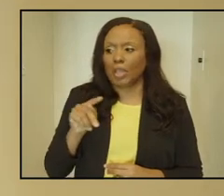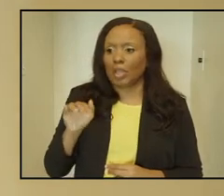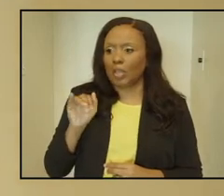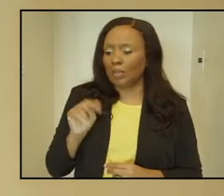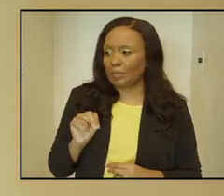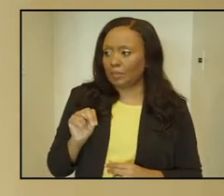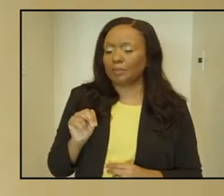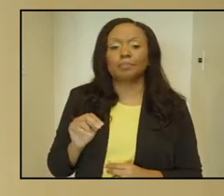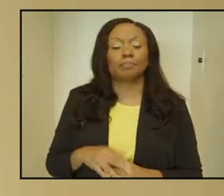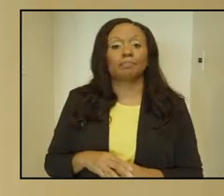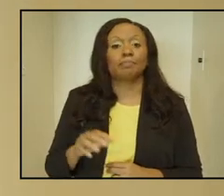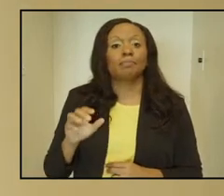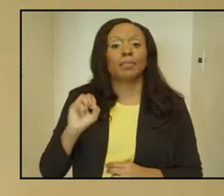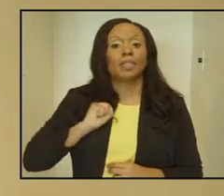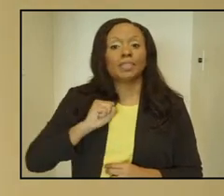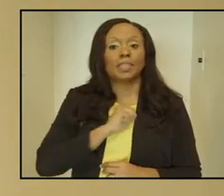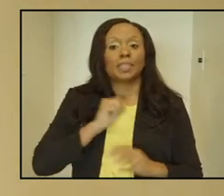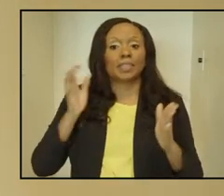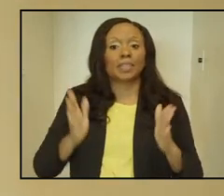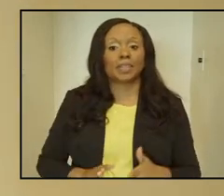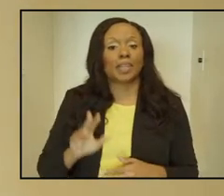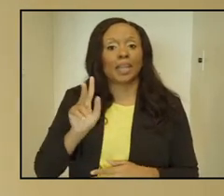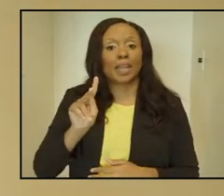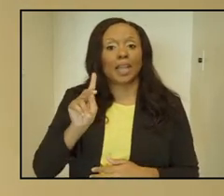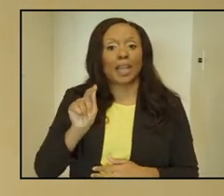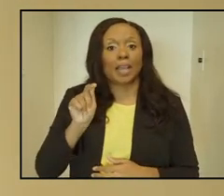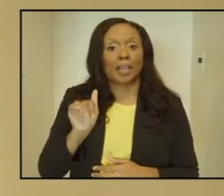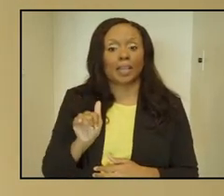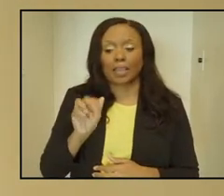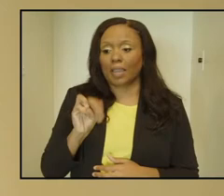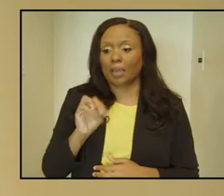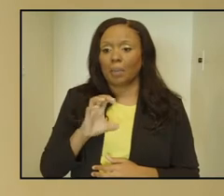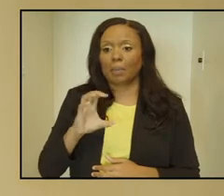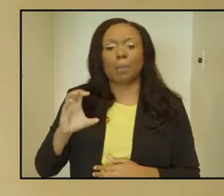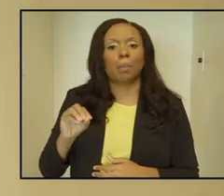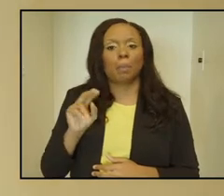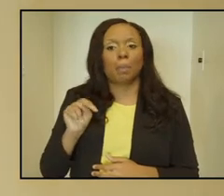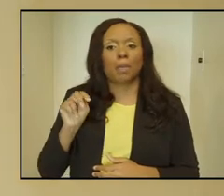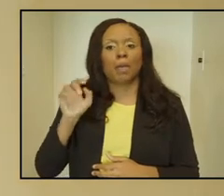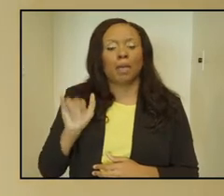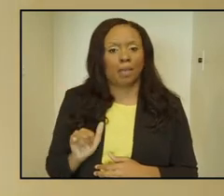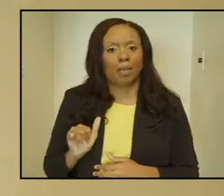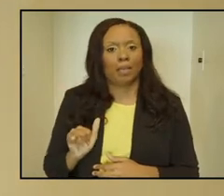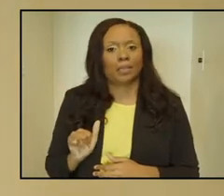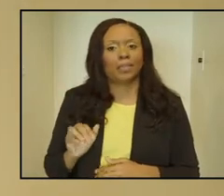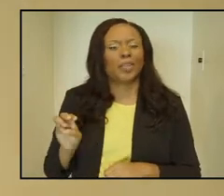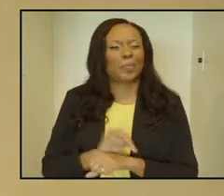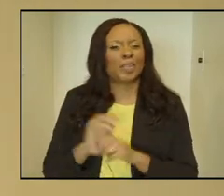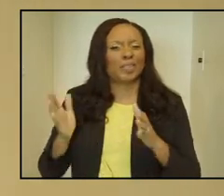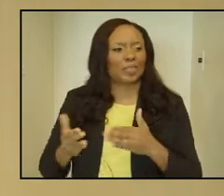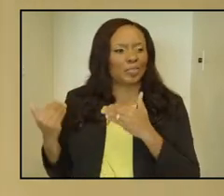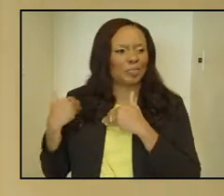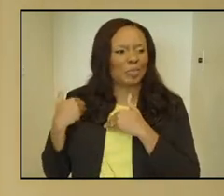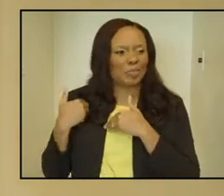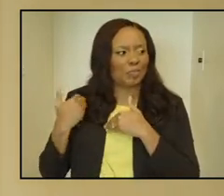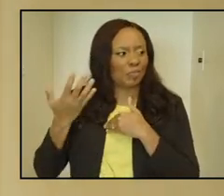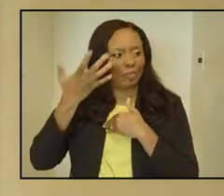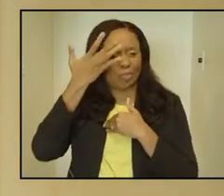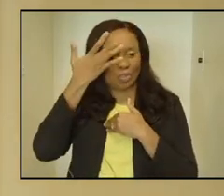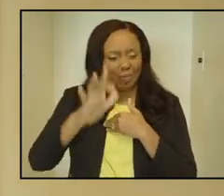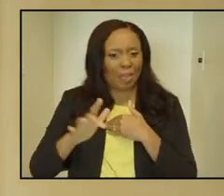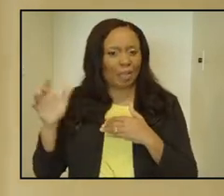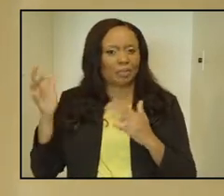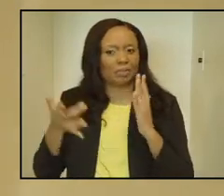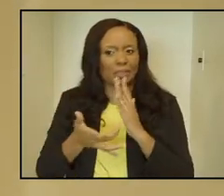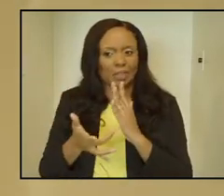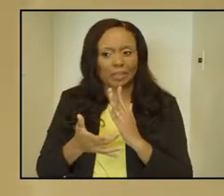Industry, Senator the Honorable Kay McConney, Minister of Innovation, Science and Smart Technology, Permanent